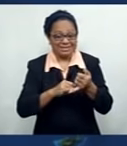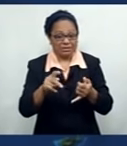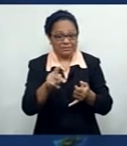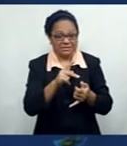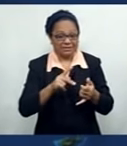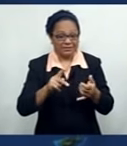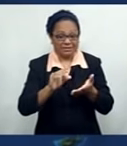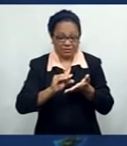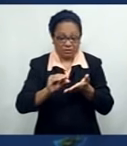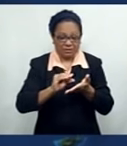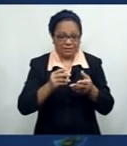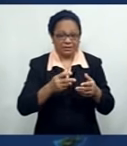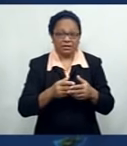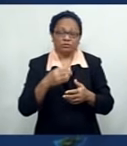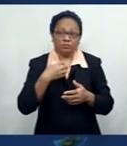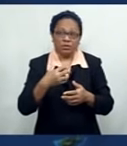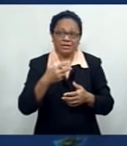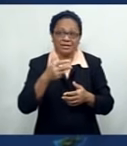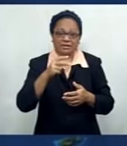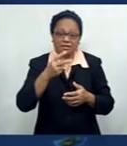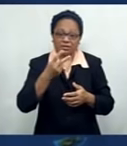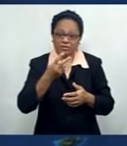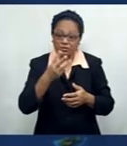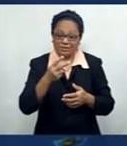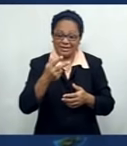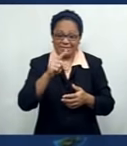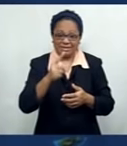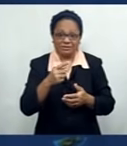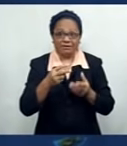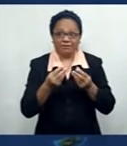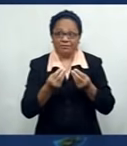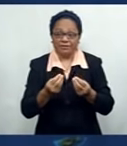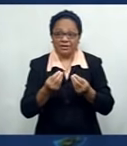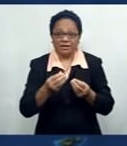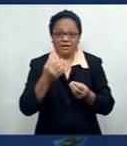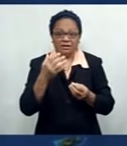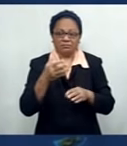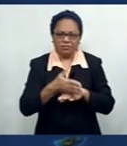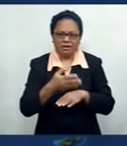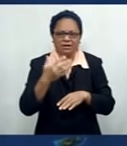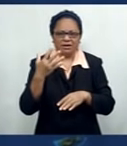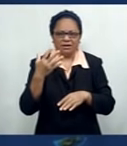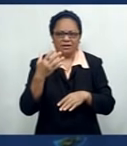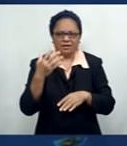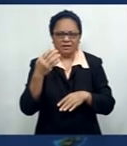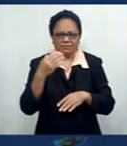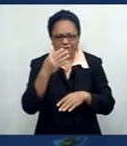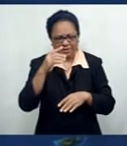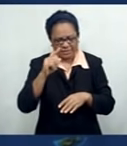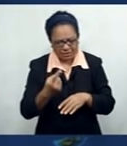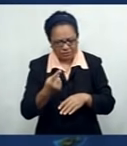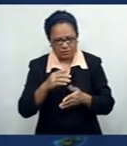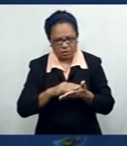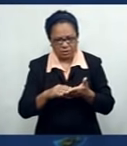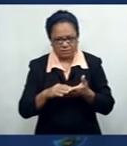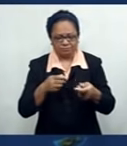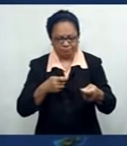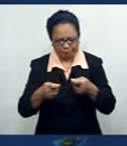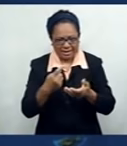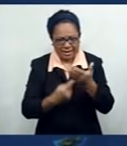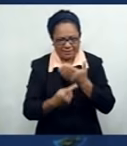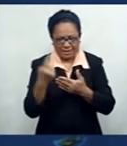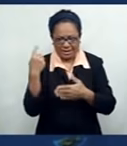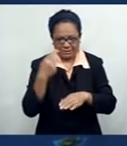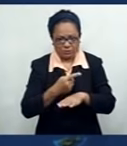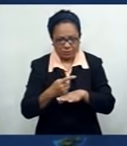than 38,000 shares valued over $105,000 were traded in 29 transactions last week.